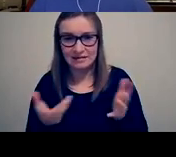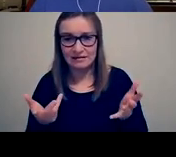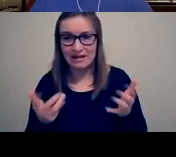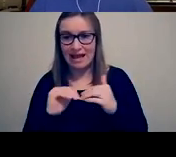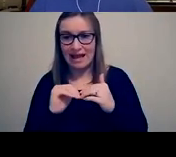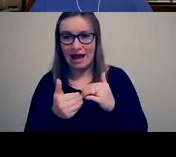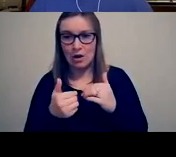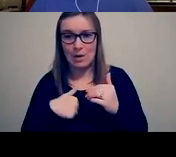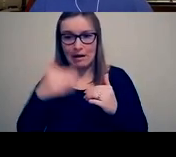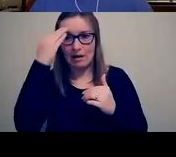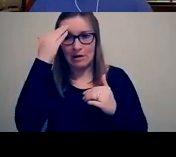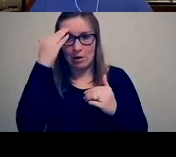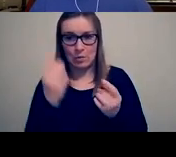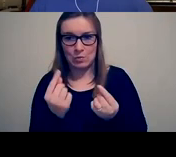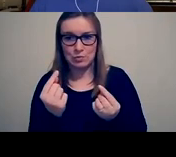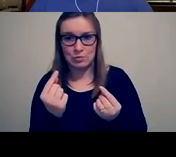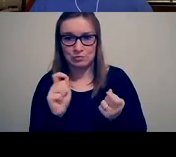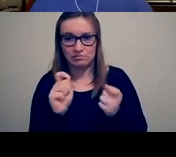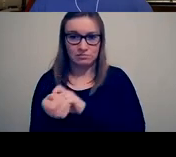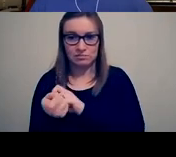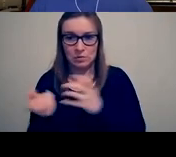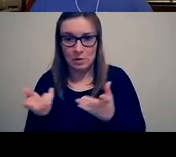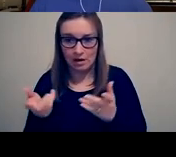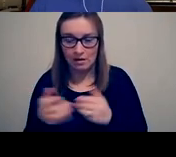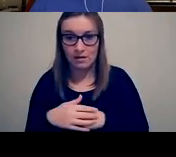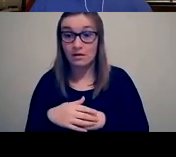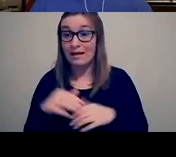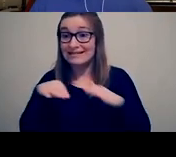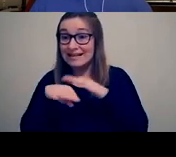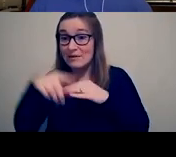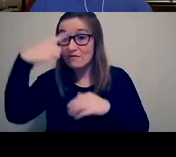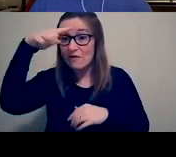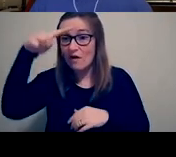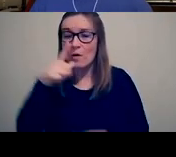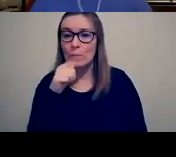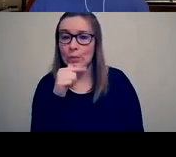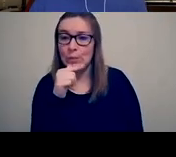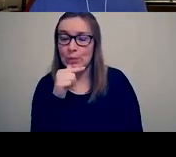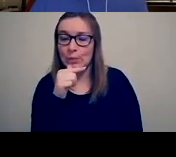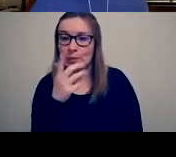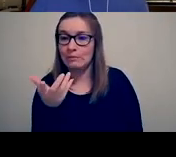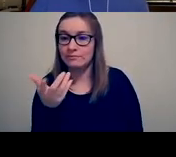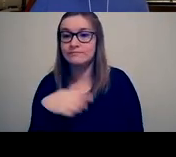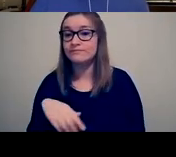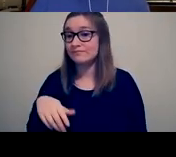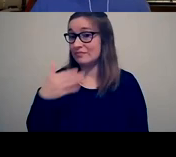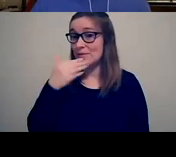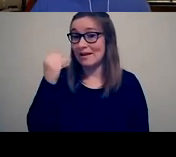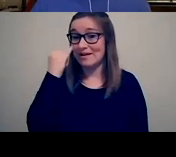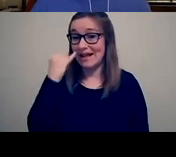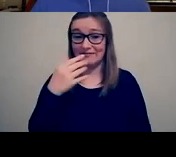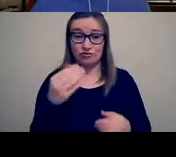I know what that will do? And who is it accessible for? So would it be better if it just said turn off live